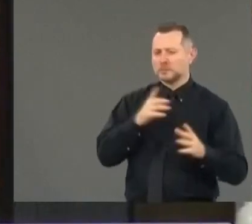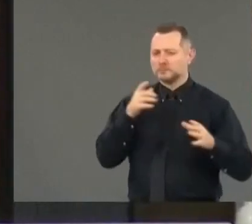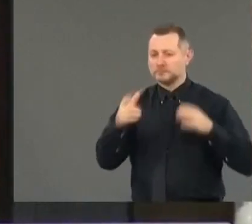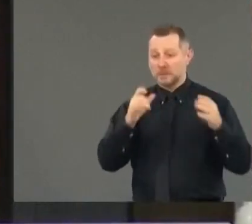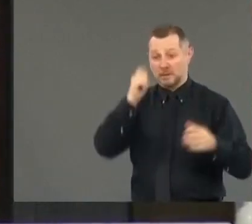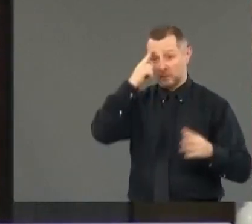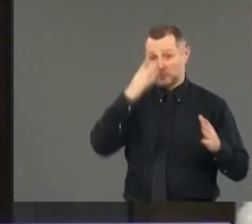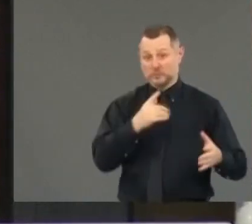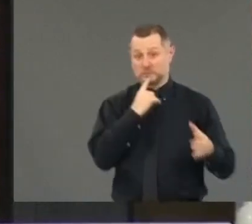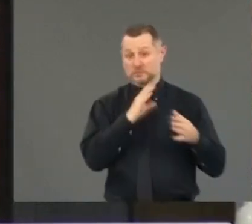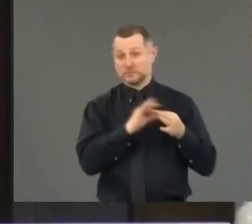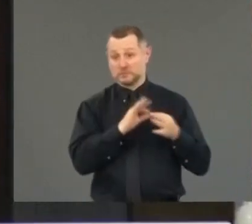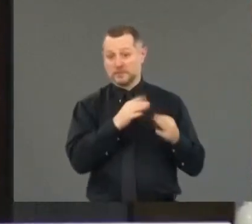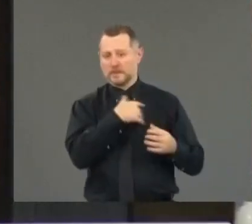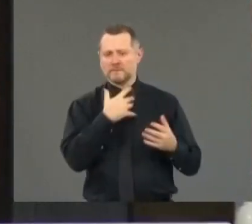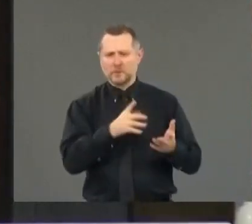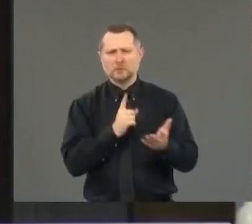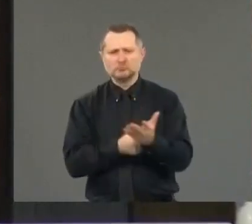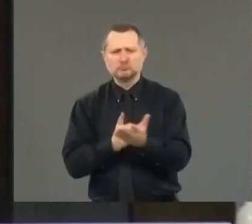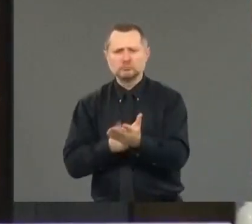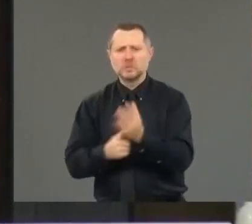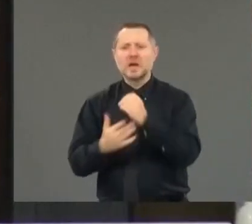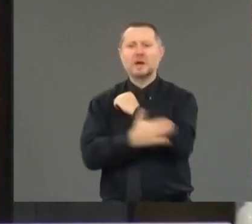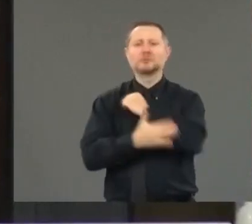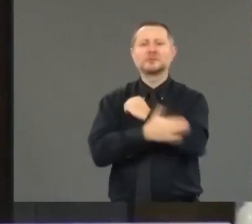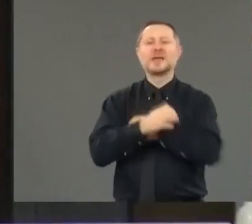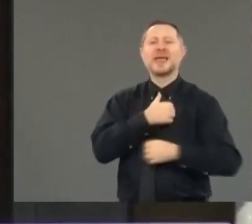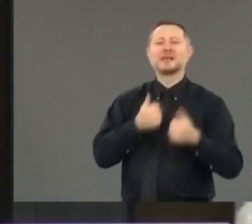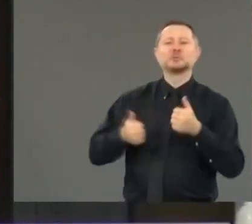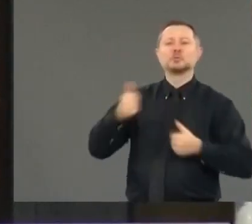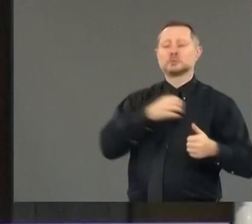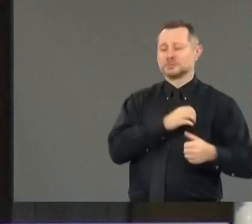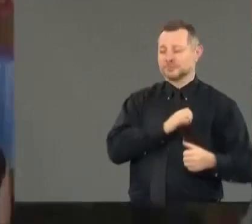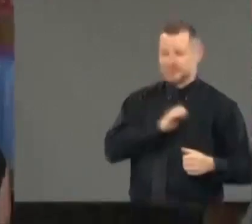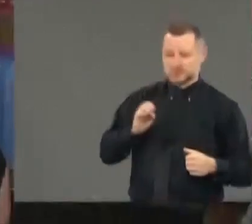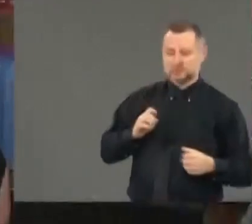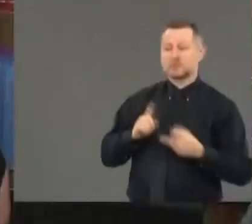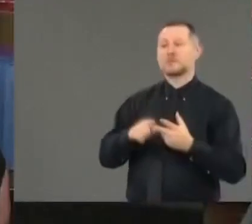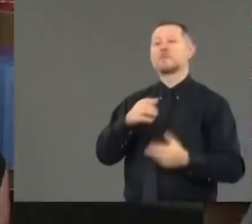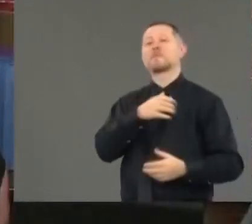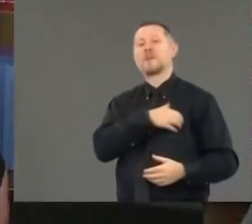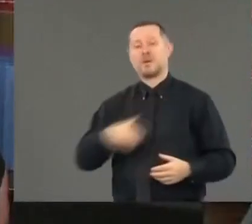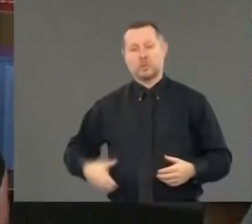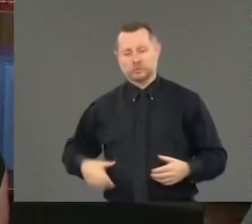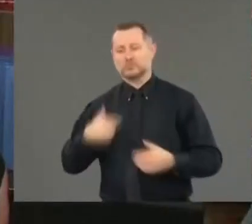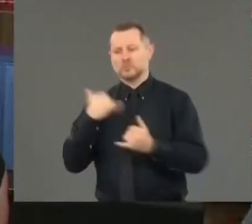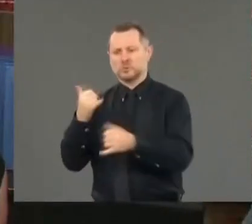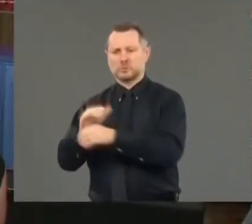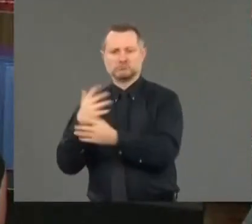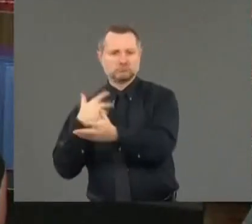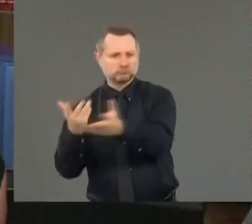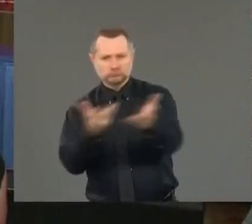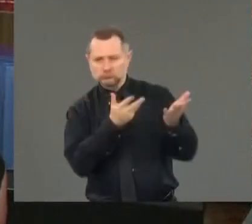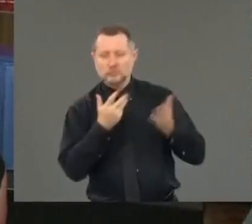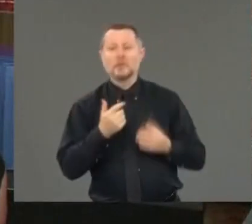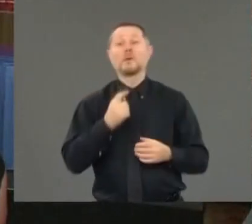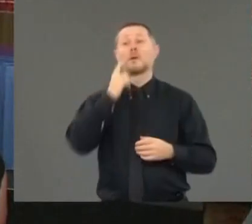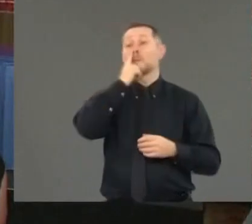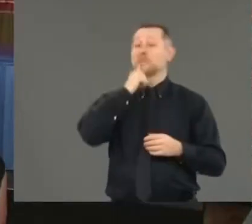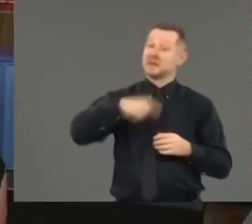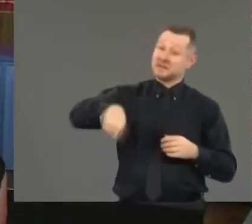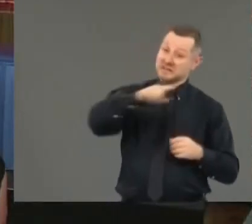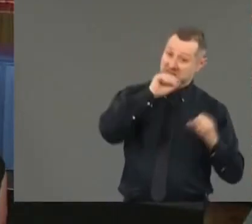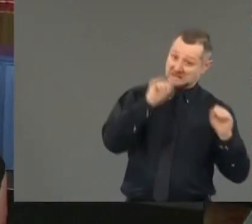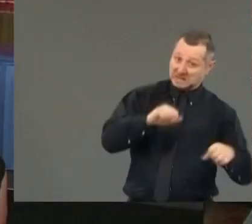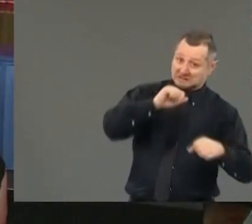we've been communicating with the county executives and with the mayors all morning, and whatever they need, they'll get. Is there a point where you implement some sort of statewide curfew? A